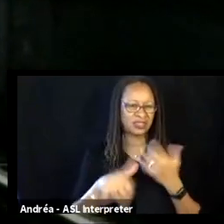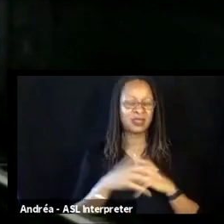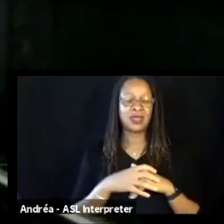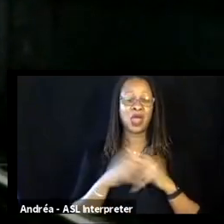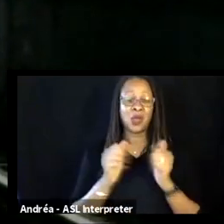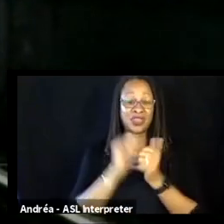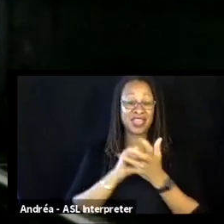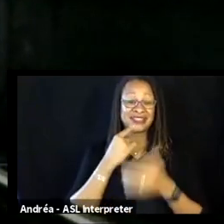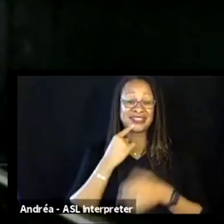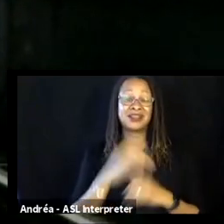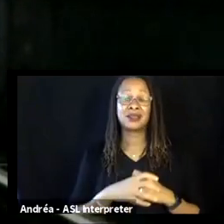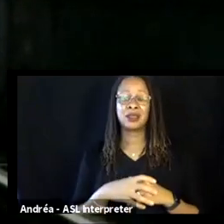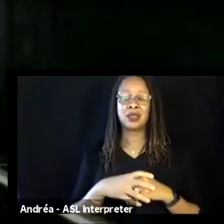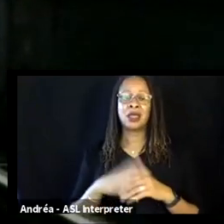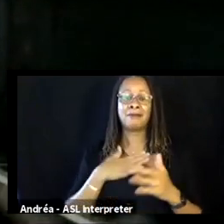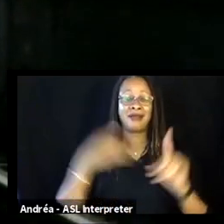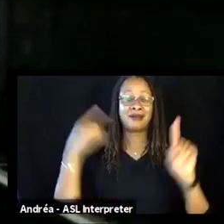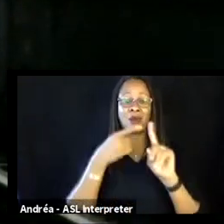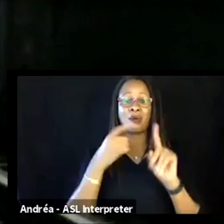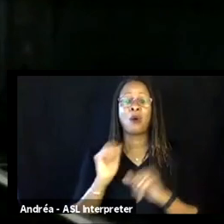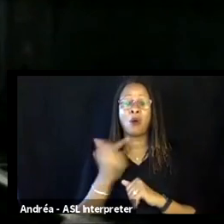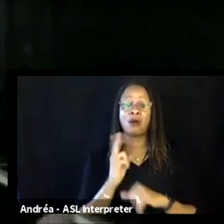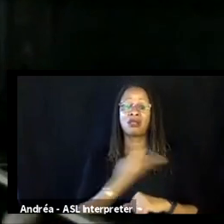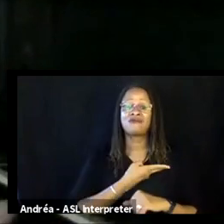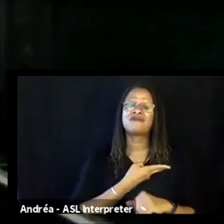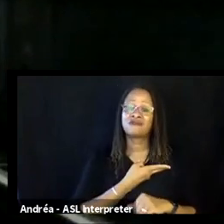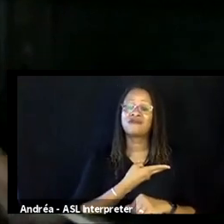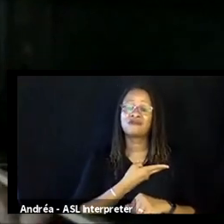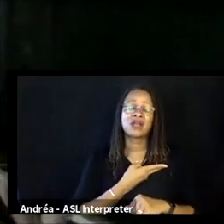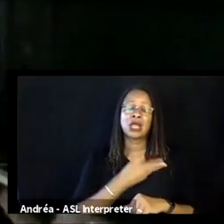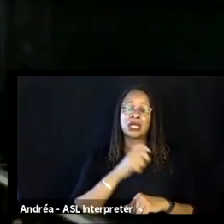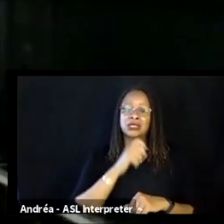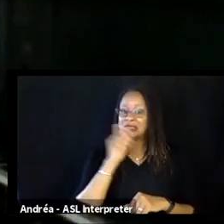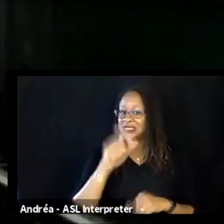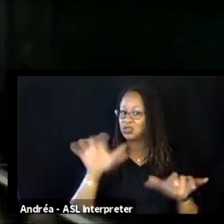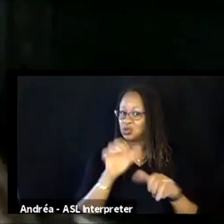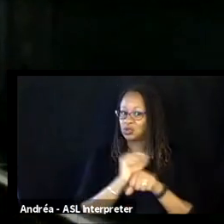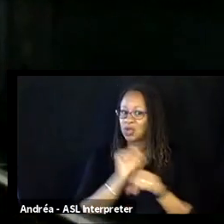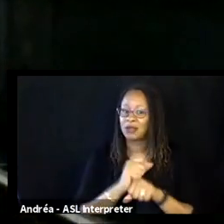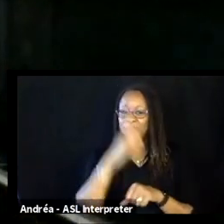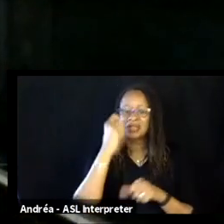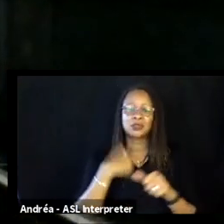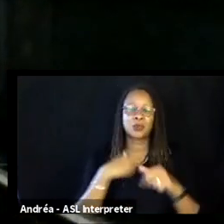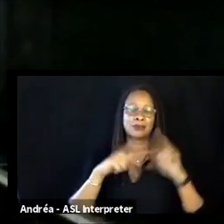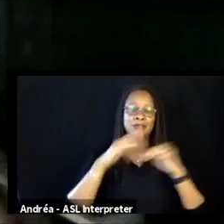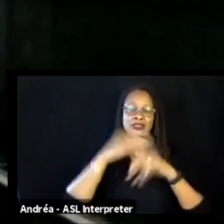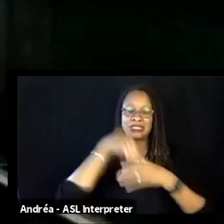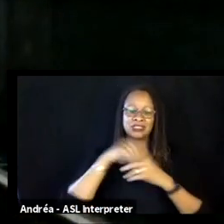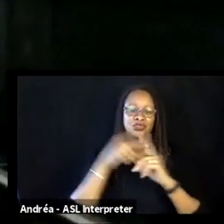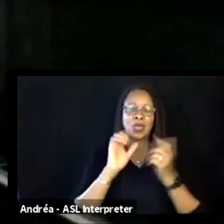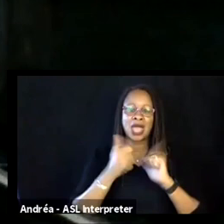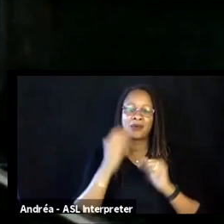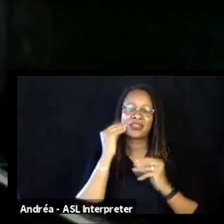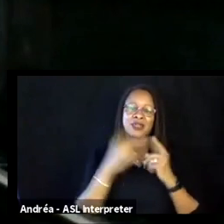like my goal is that all of us, like we would not have to do this job because it would just be built into how we all think